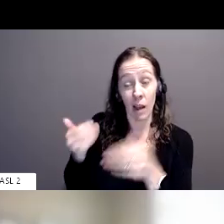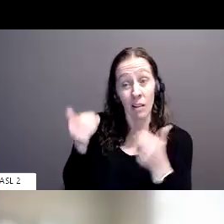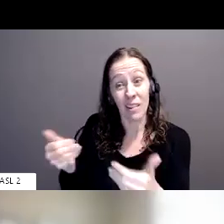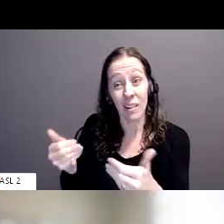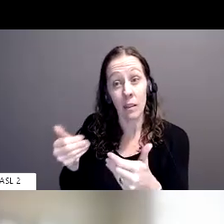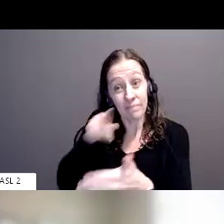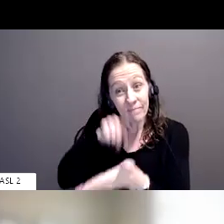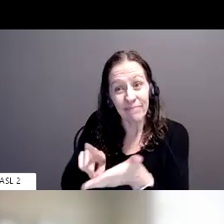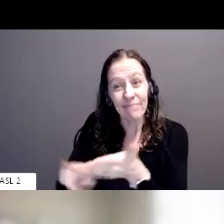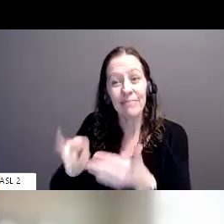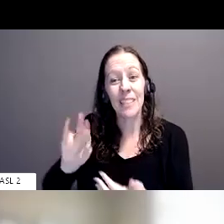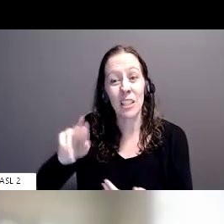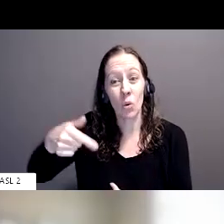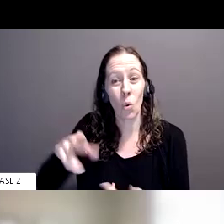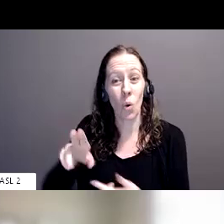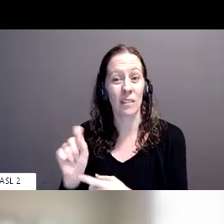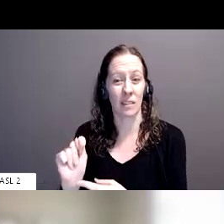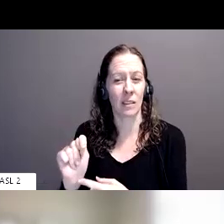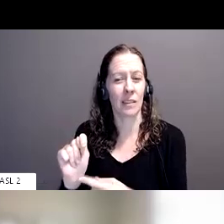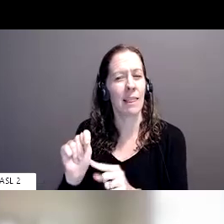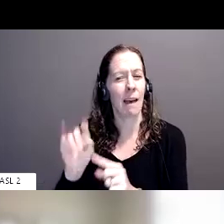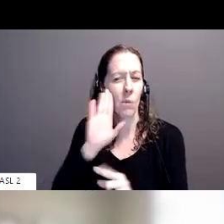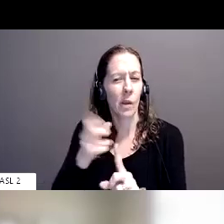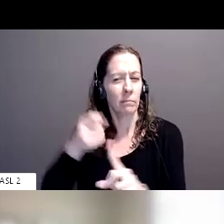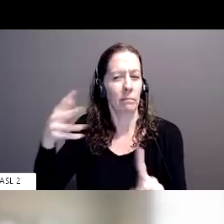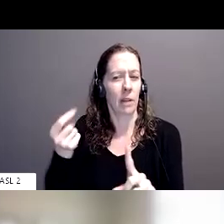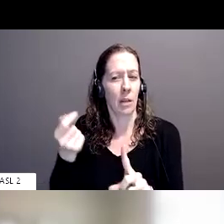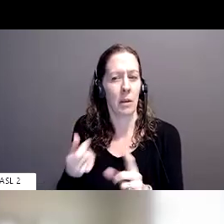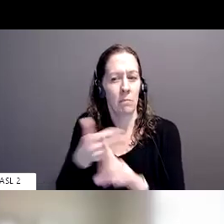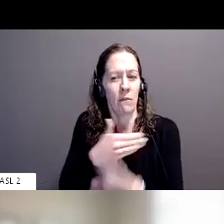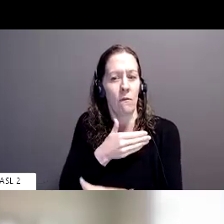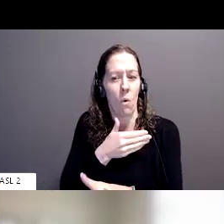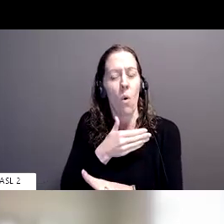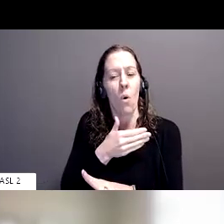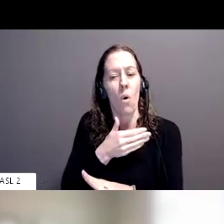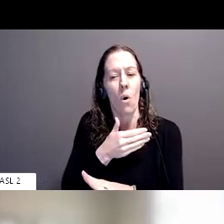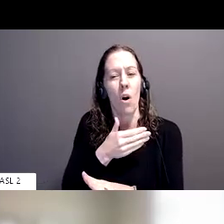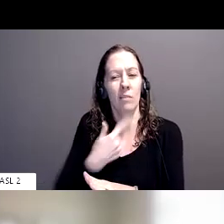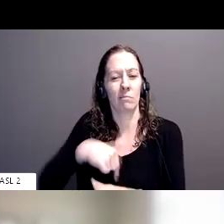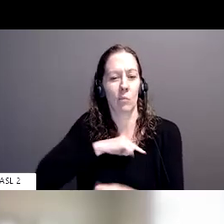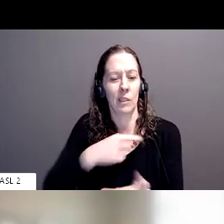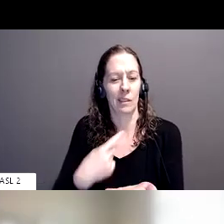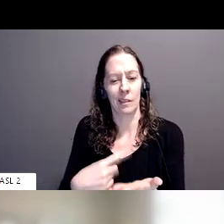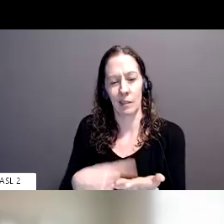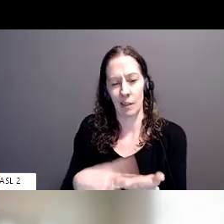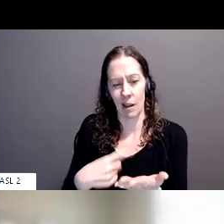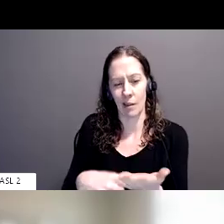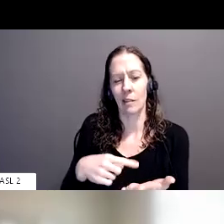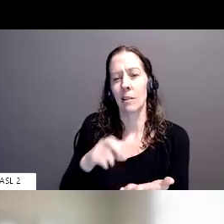in general just before the presentation on the Ryan and Ryan inquest. And then to make